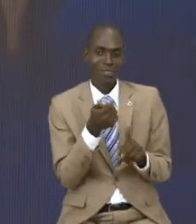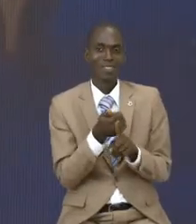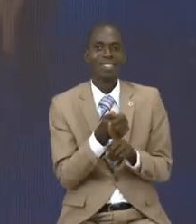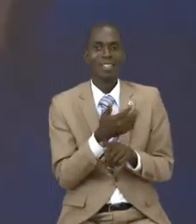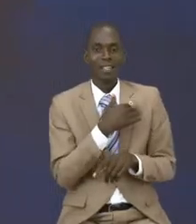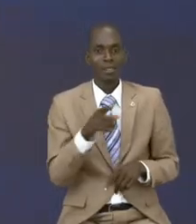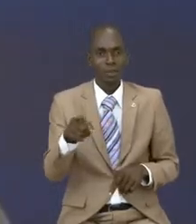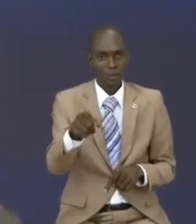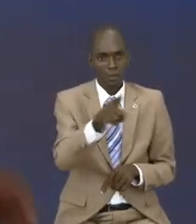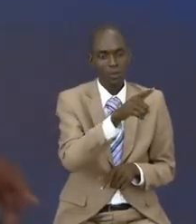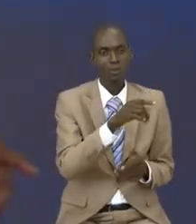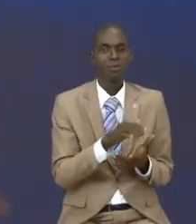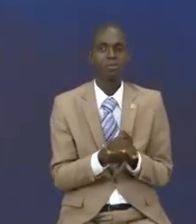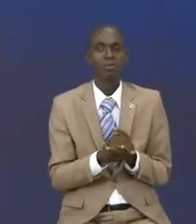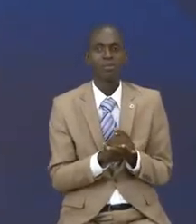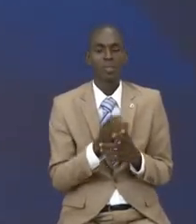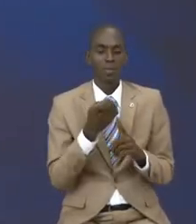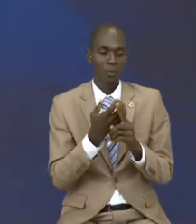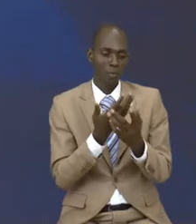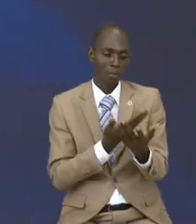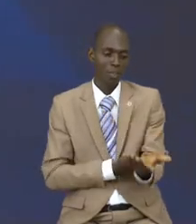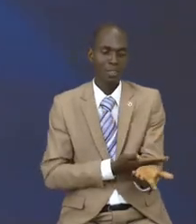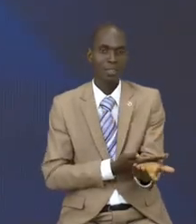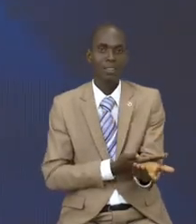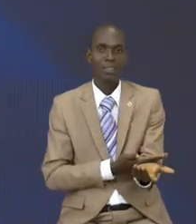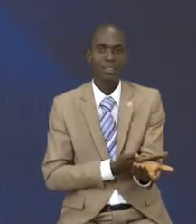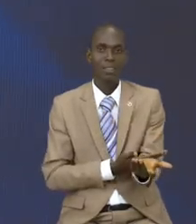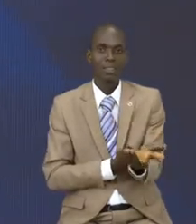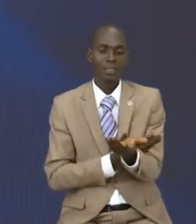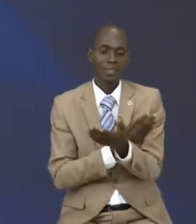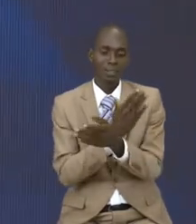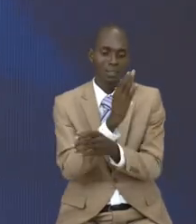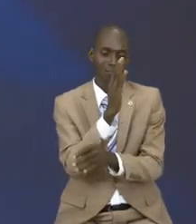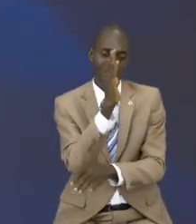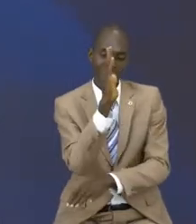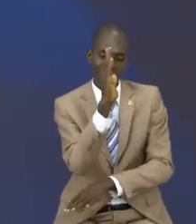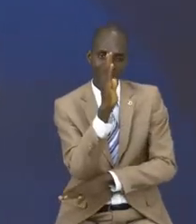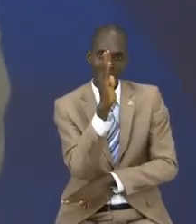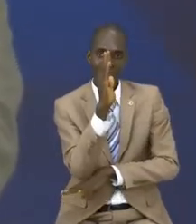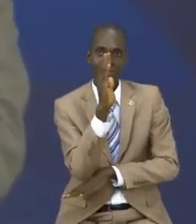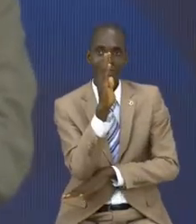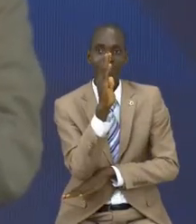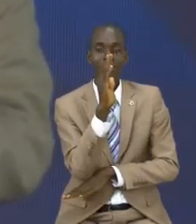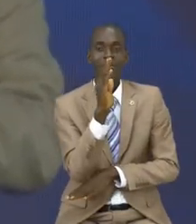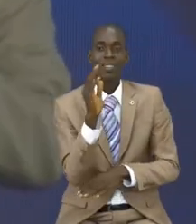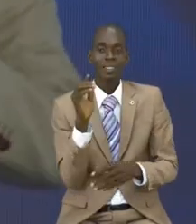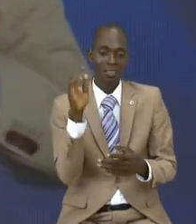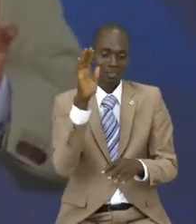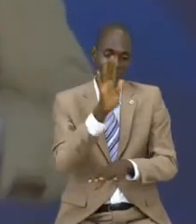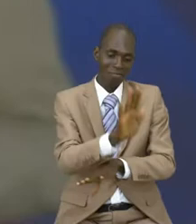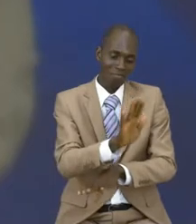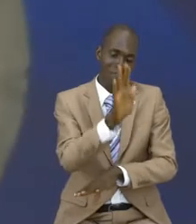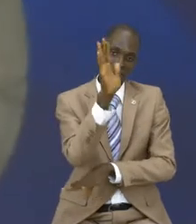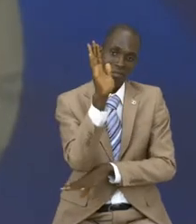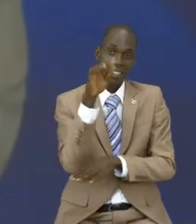you, from morning till midday, till afternoon, in the